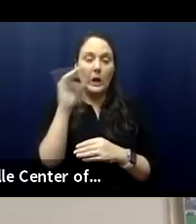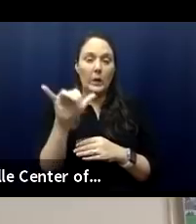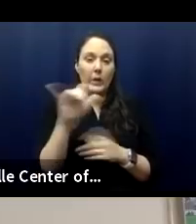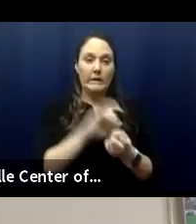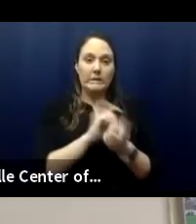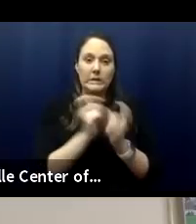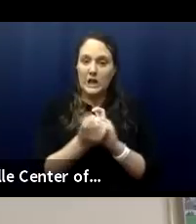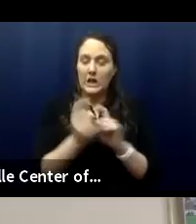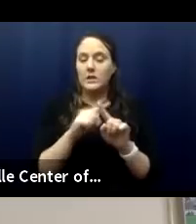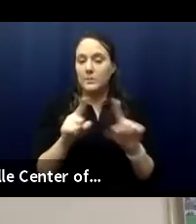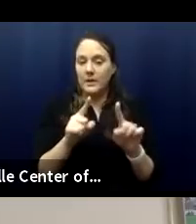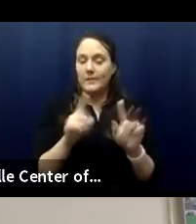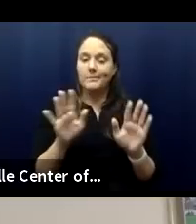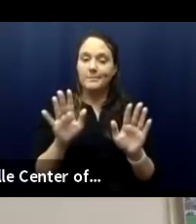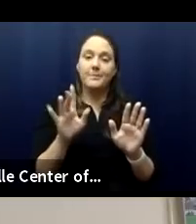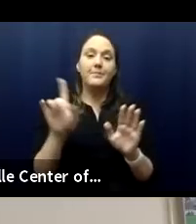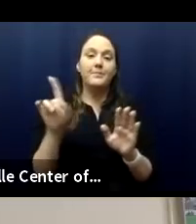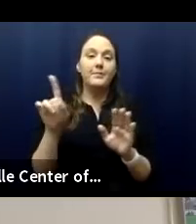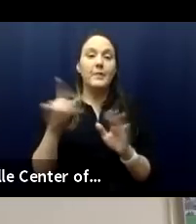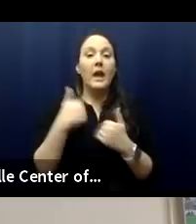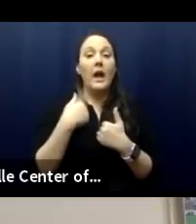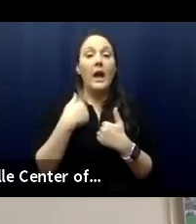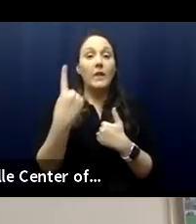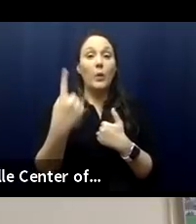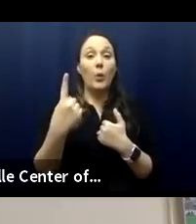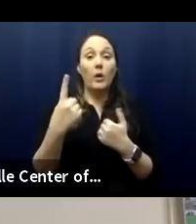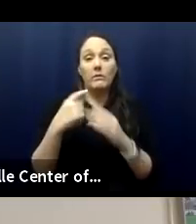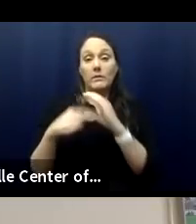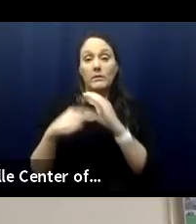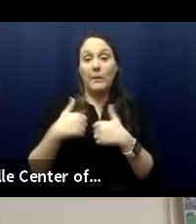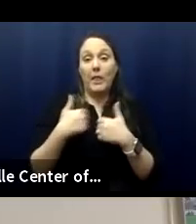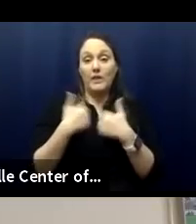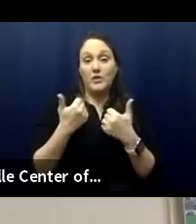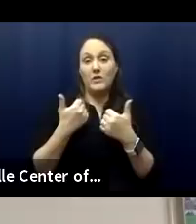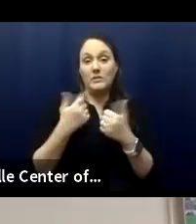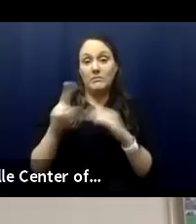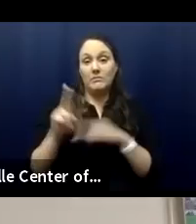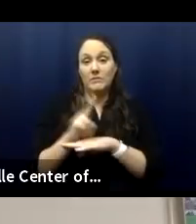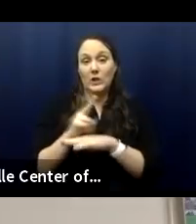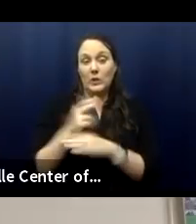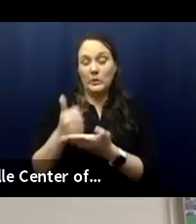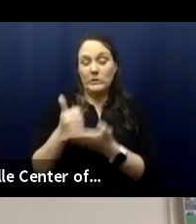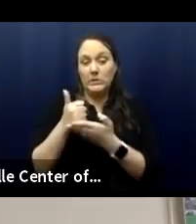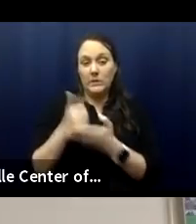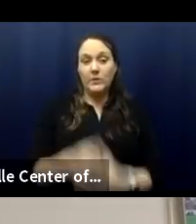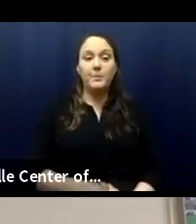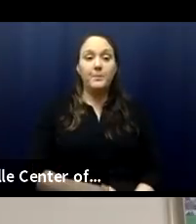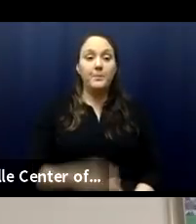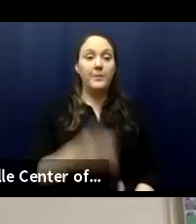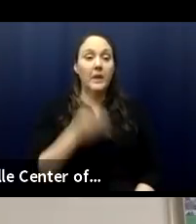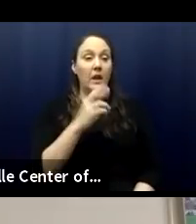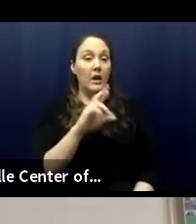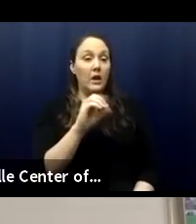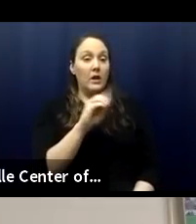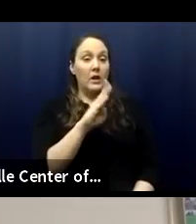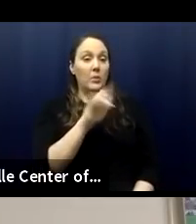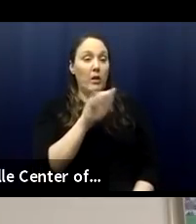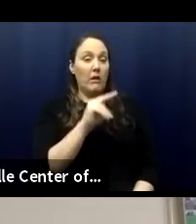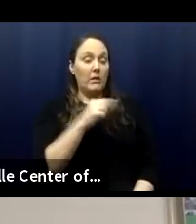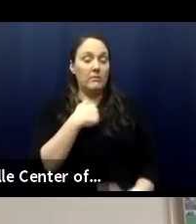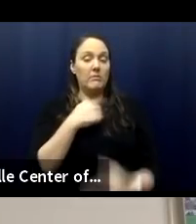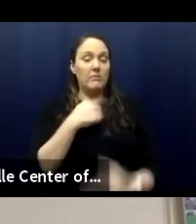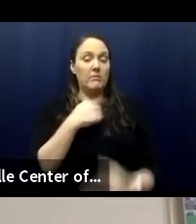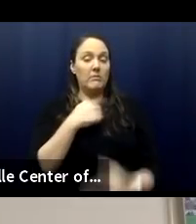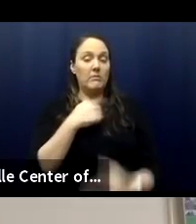it's having one email address to use is just helpful. Can I just say something about that? It seems that